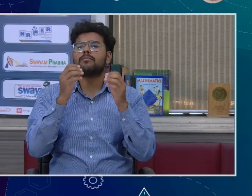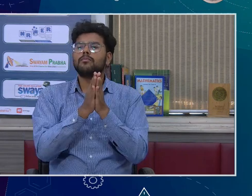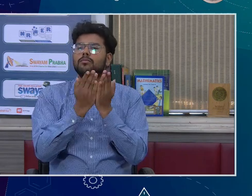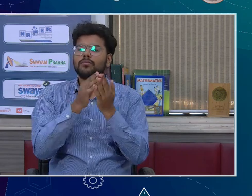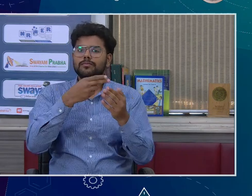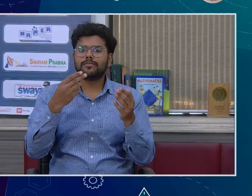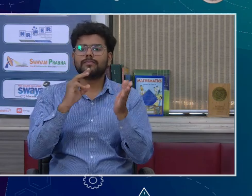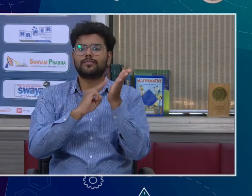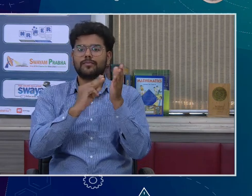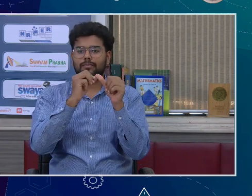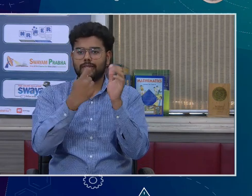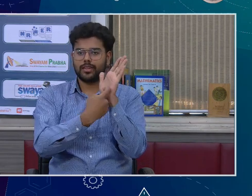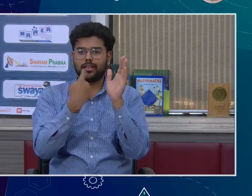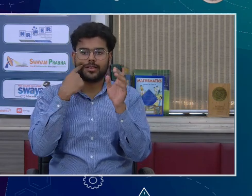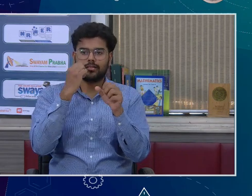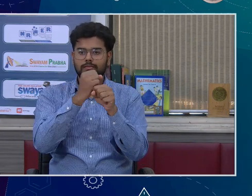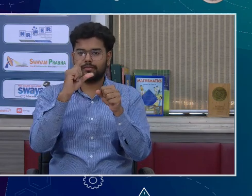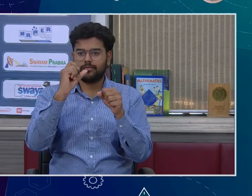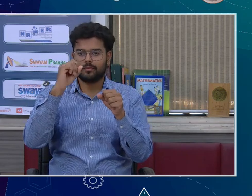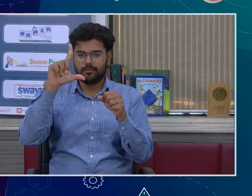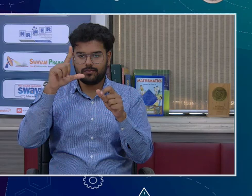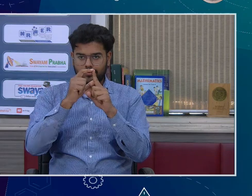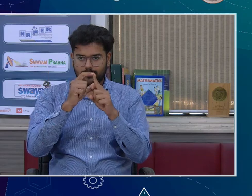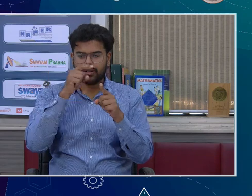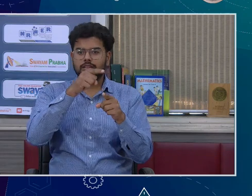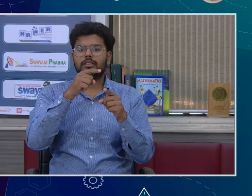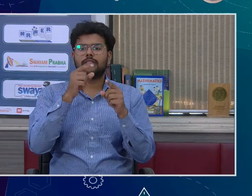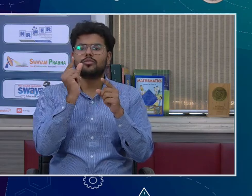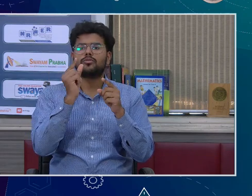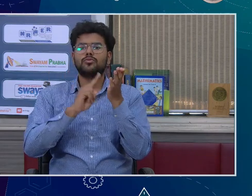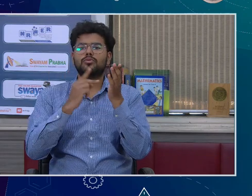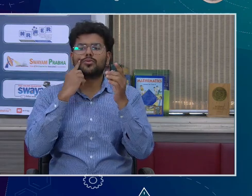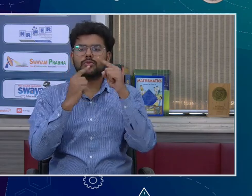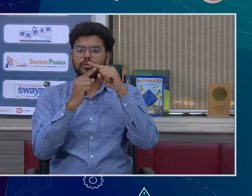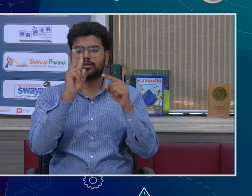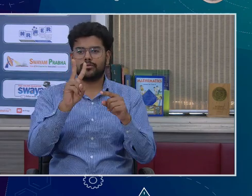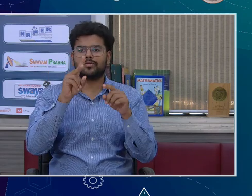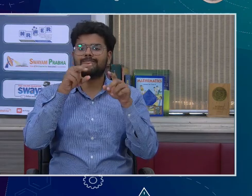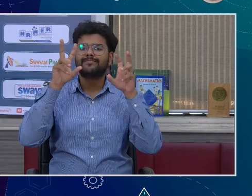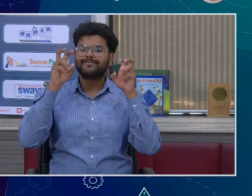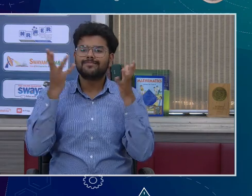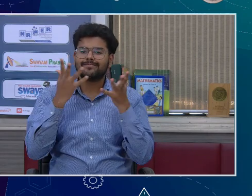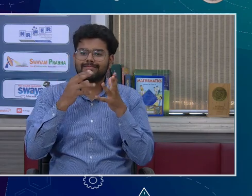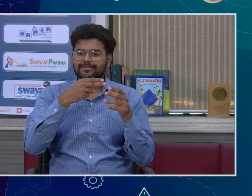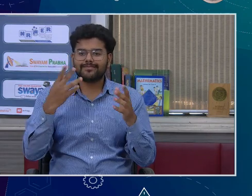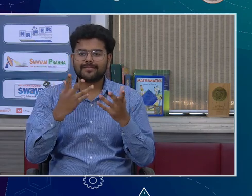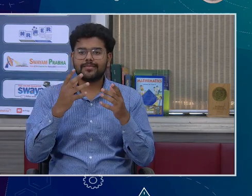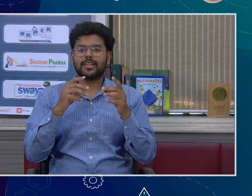chapter, unit number 2, and the topic is the little fir tree. So this is the topic of discussion. This is the topic